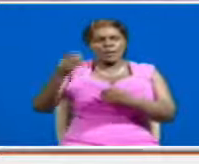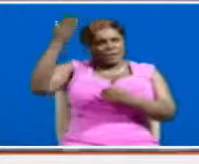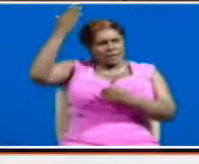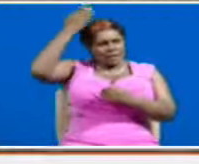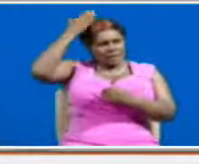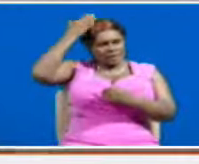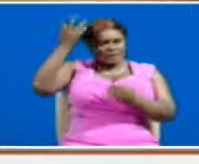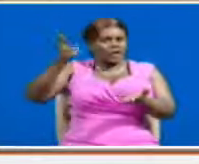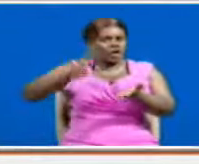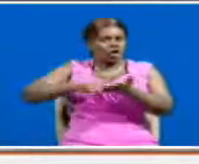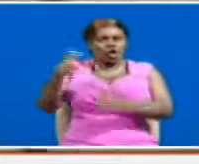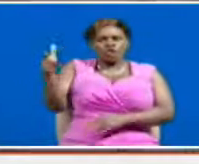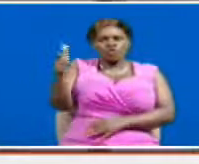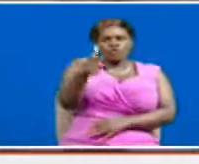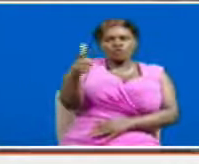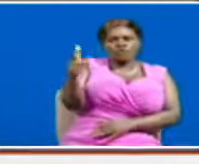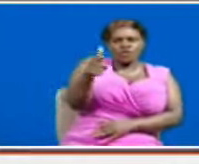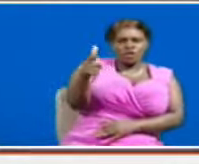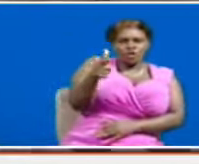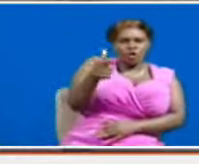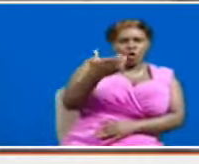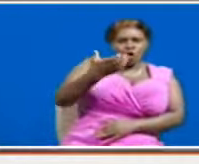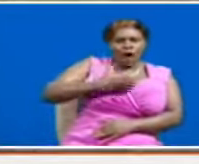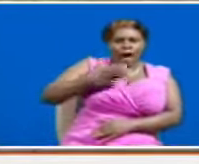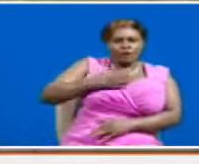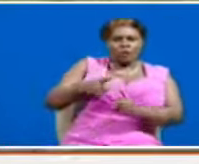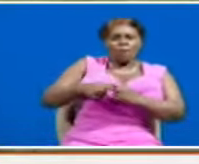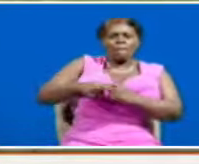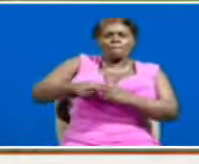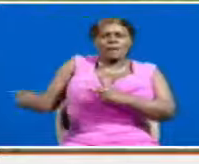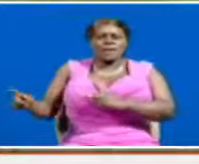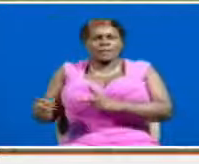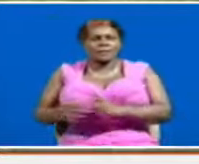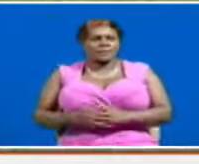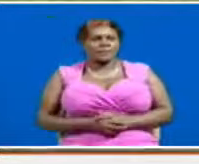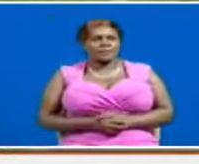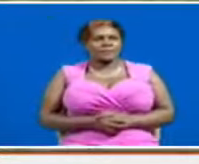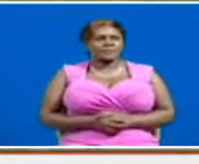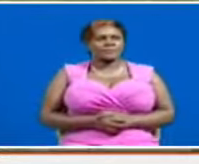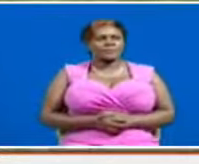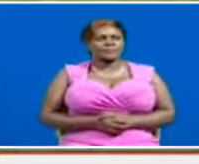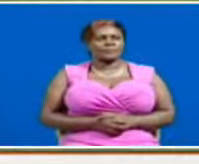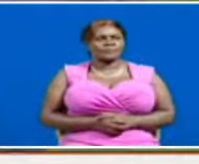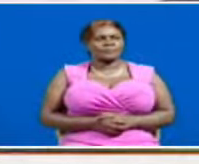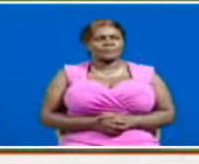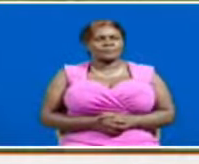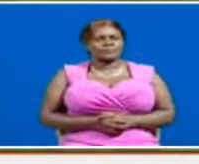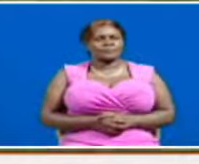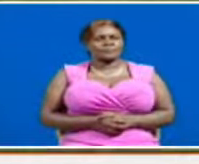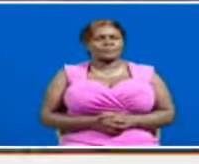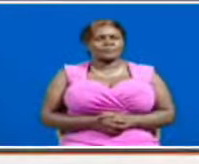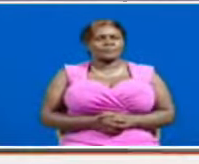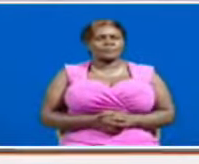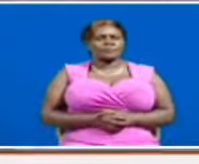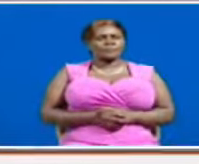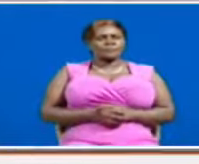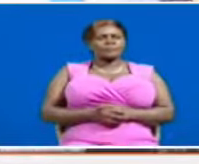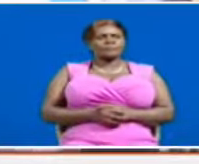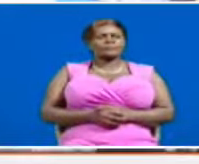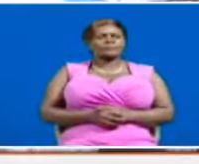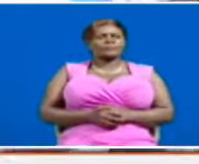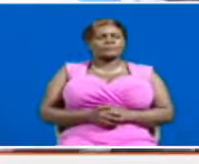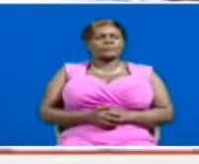wanaanza kumrecord, aka toroka. What is this? What is this? Unaua